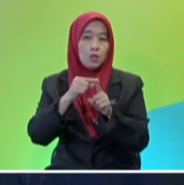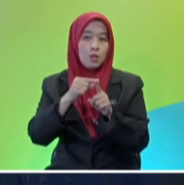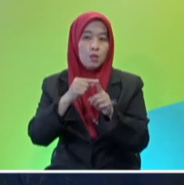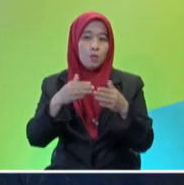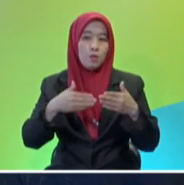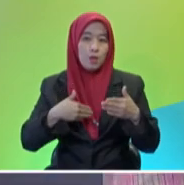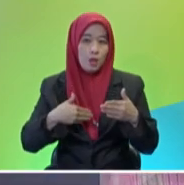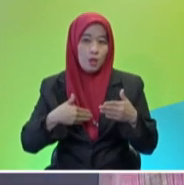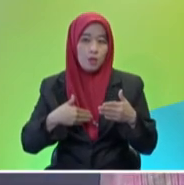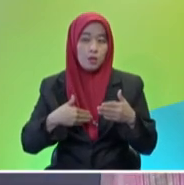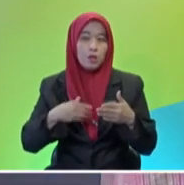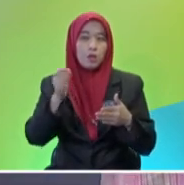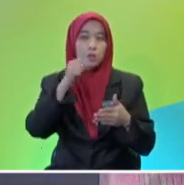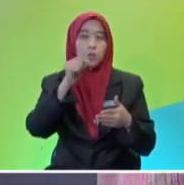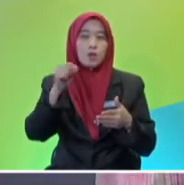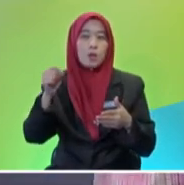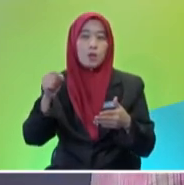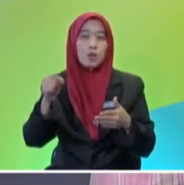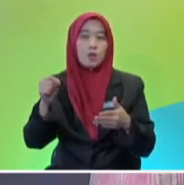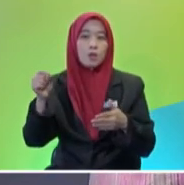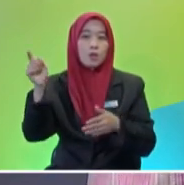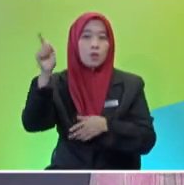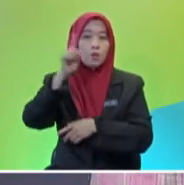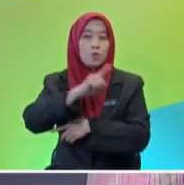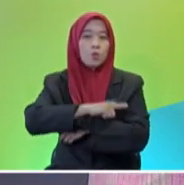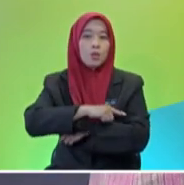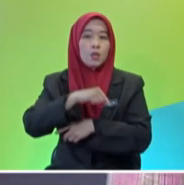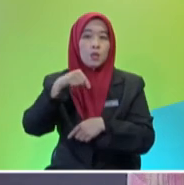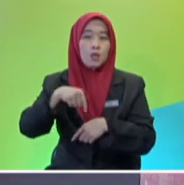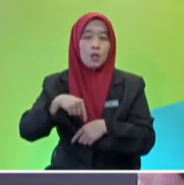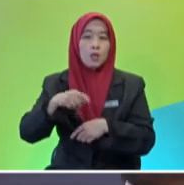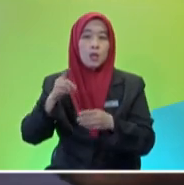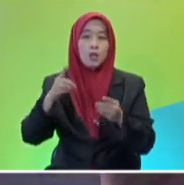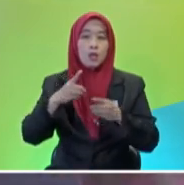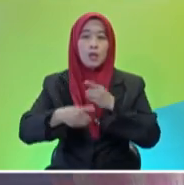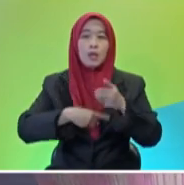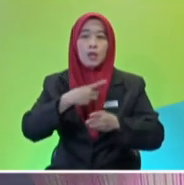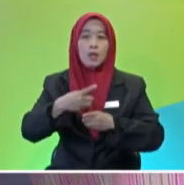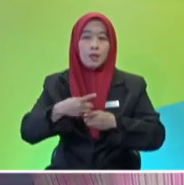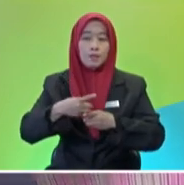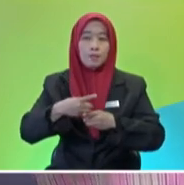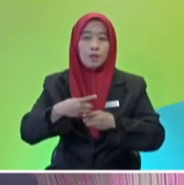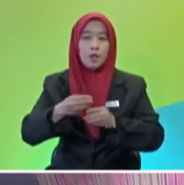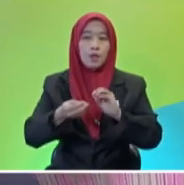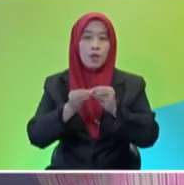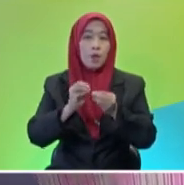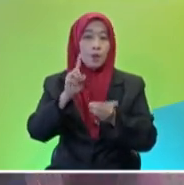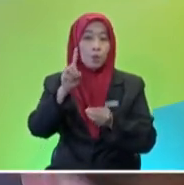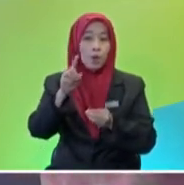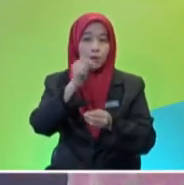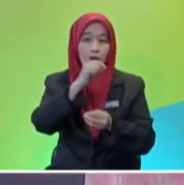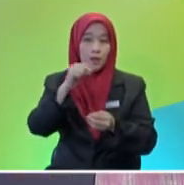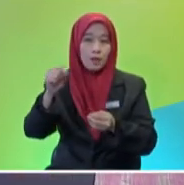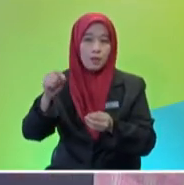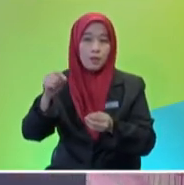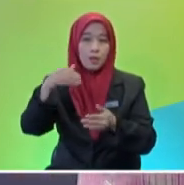children, you can write today's day and today's date up here. And then you can write, okay, number one. We write number one outside